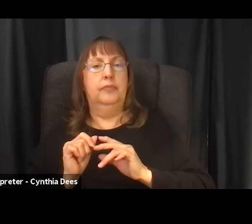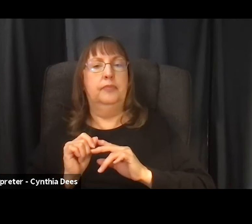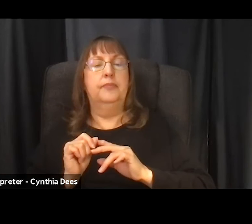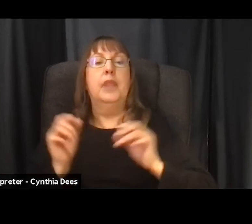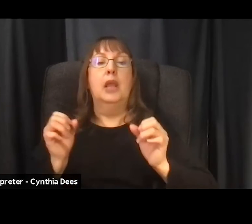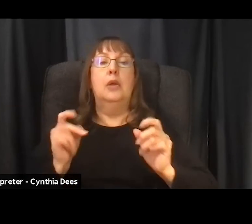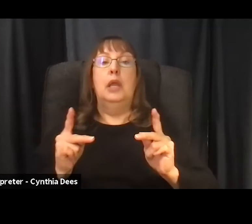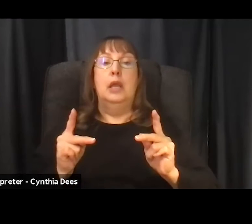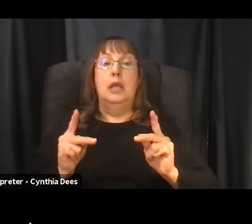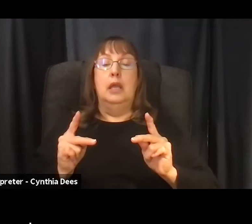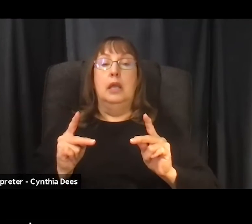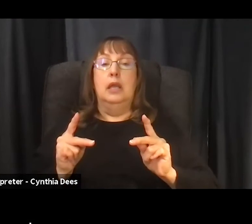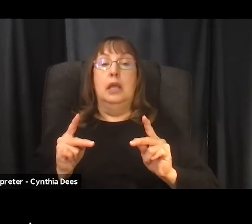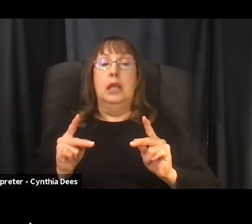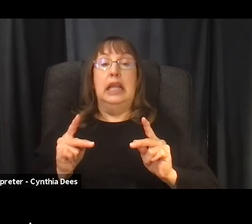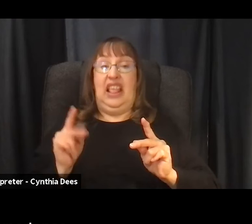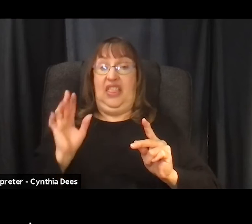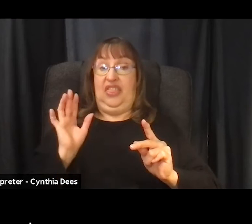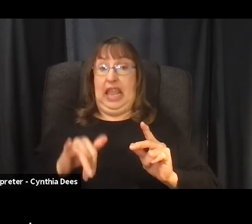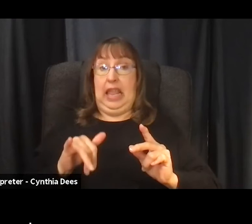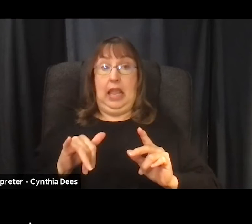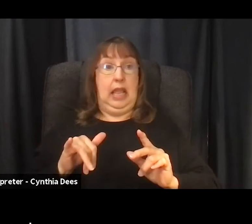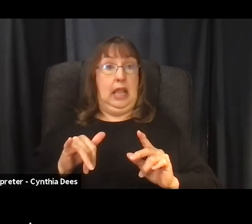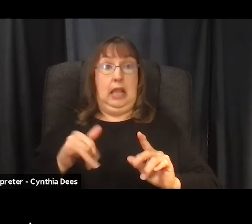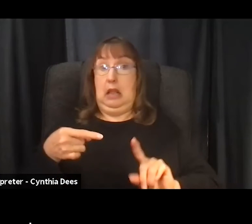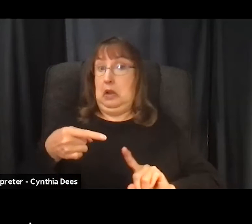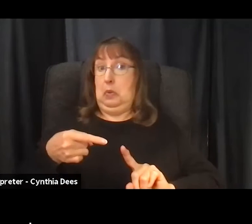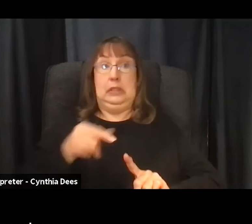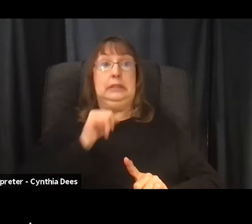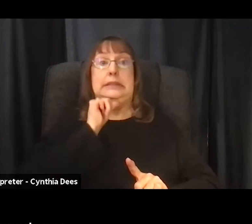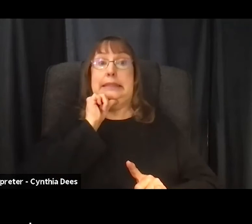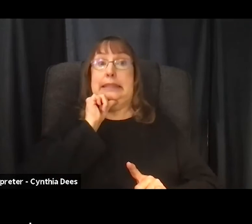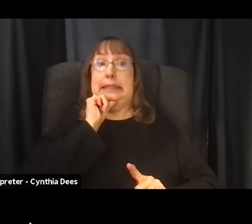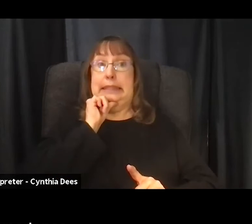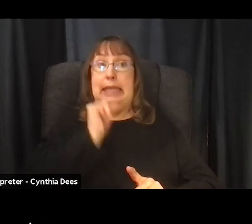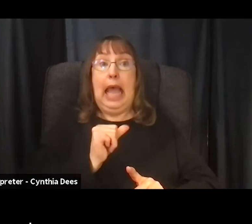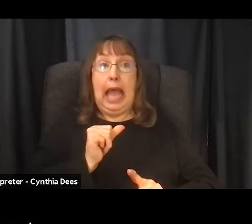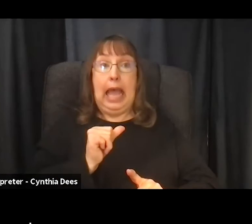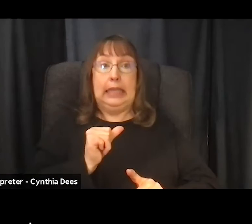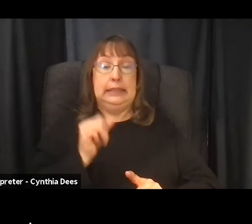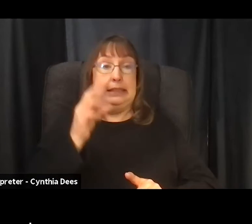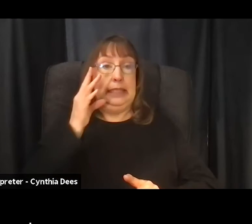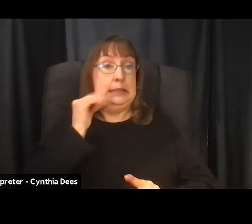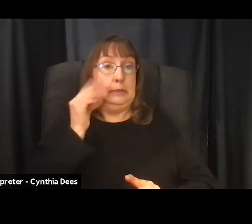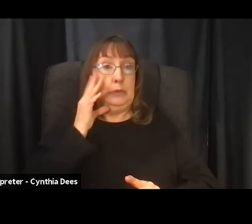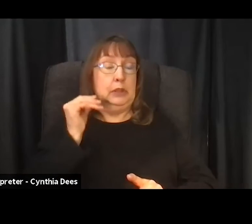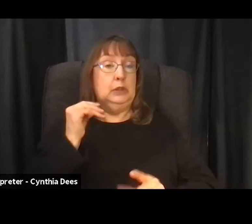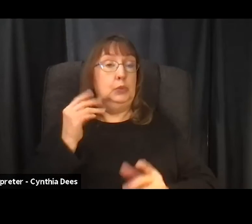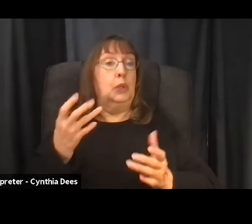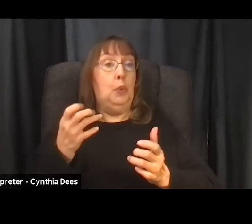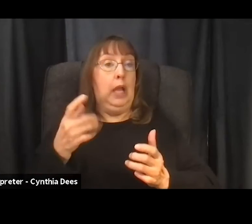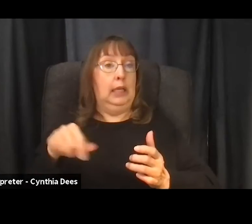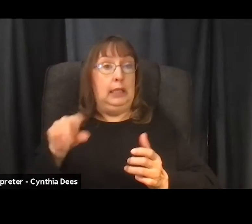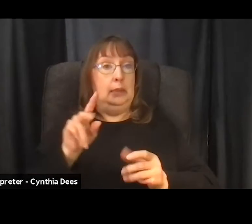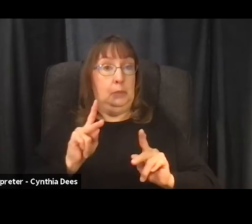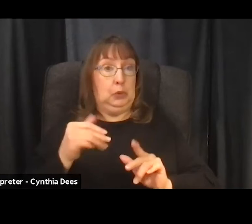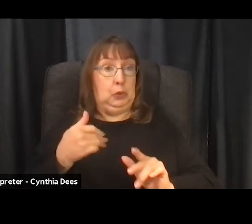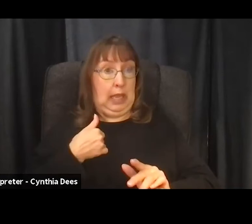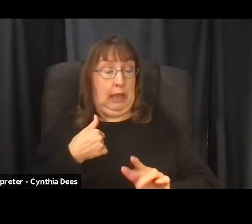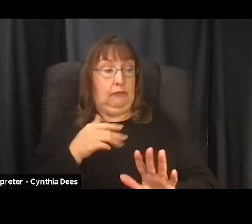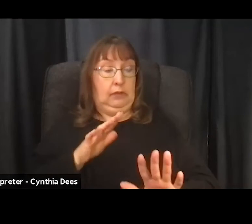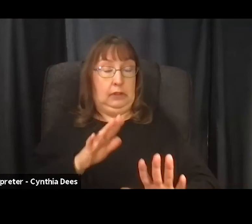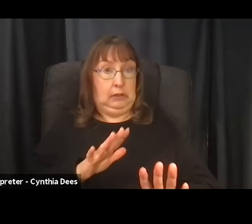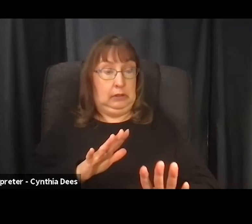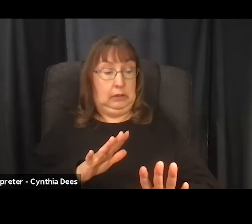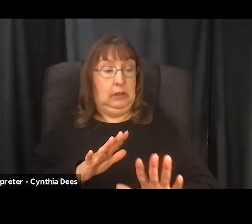Okay, that was not the experience we were going for. All that